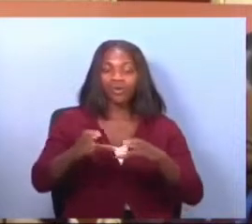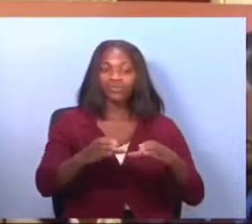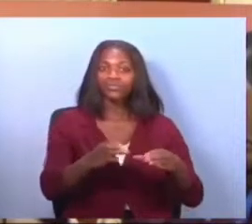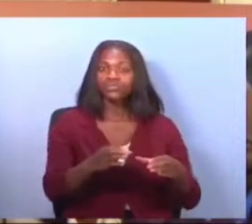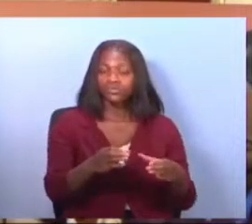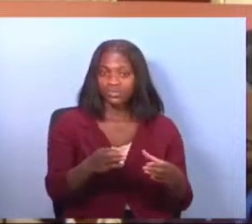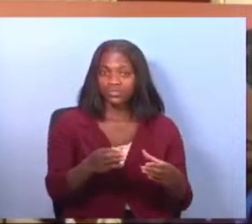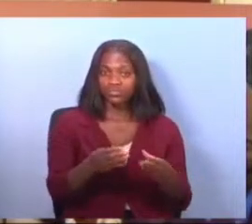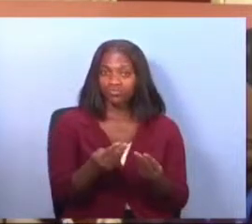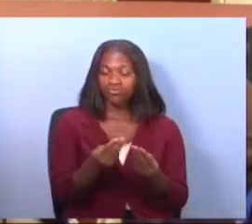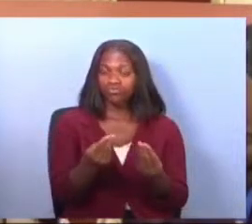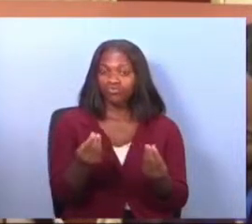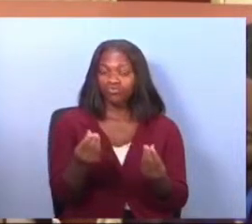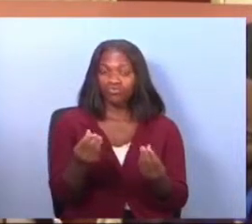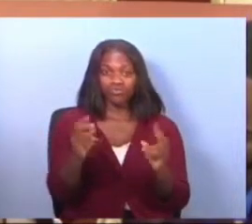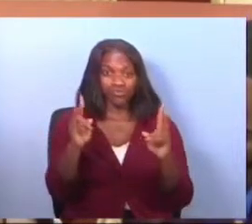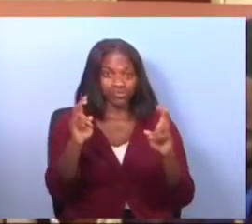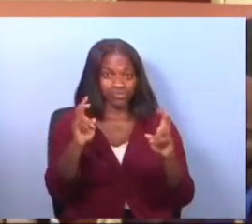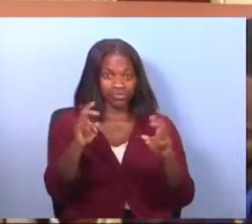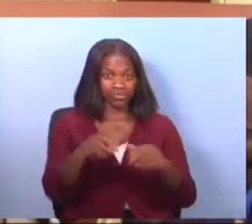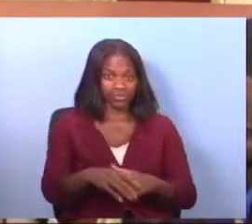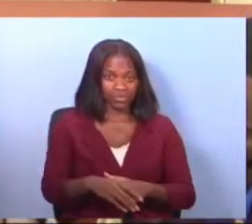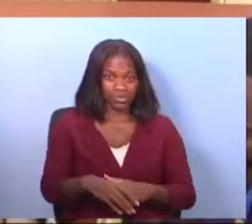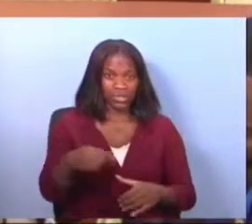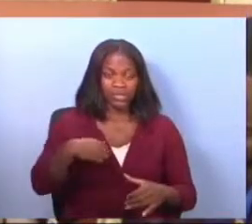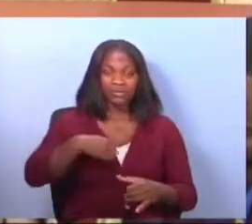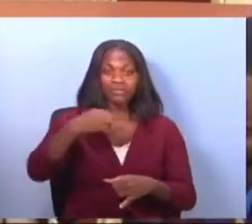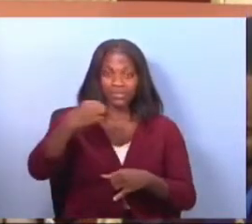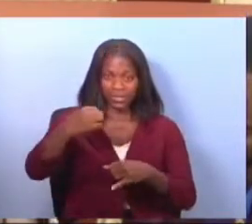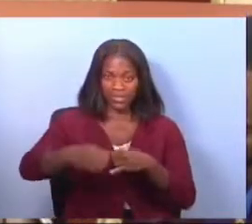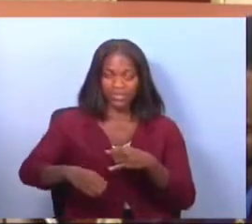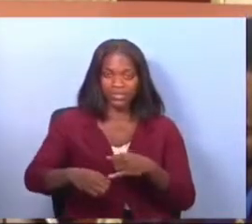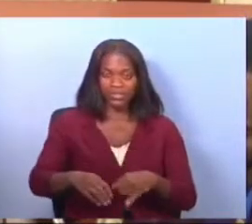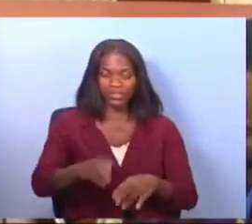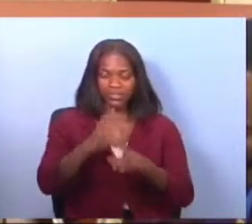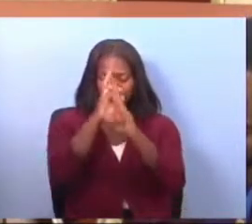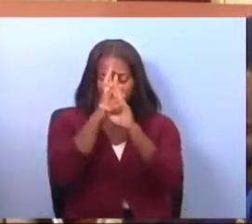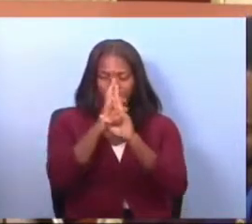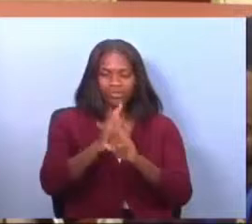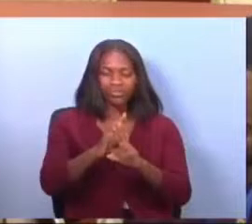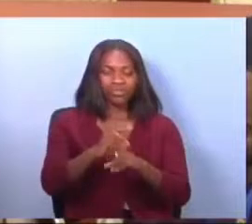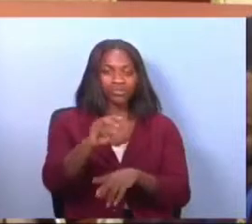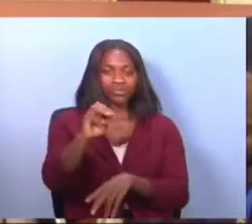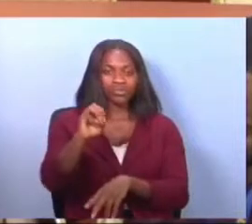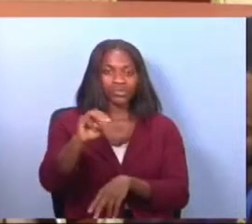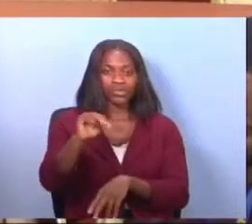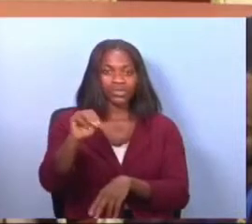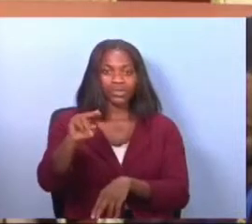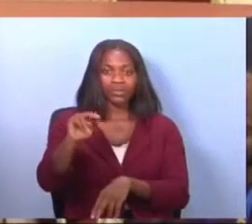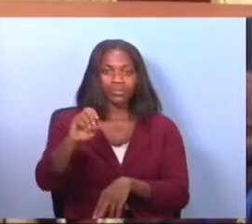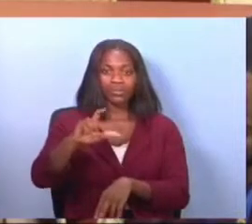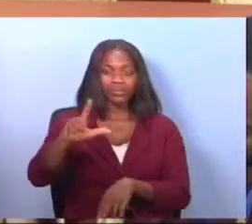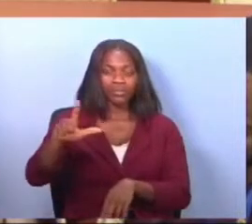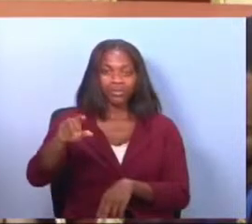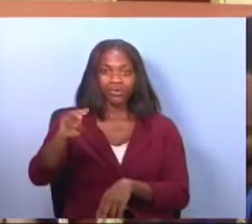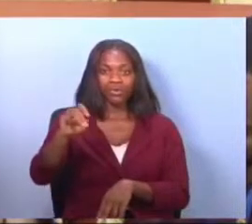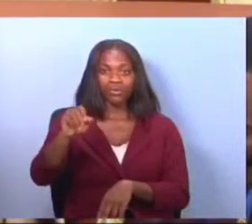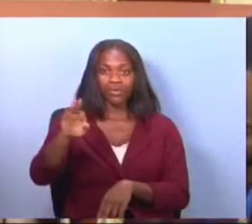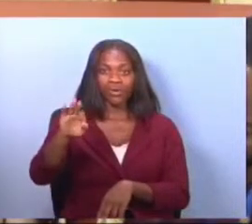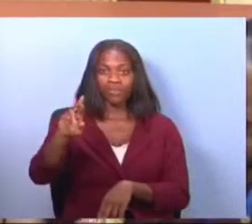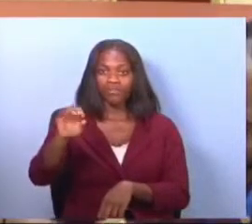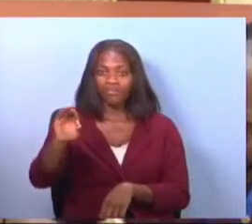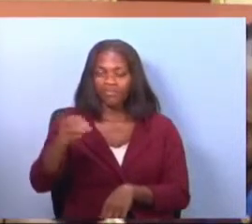this. Speaker, to conclude, to the Honorable Emmanuel Marfo, I say